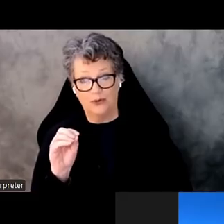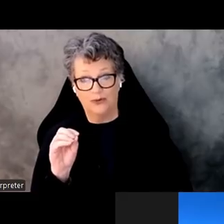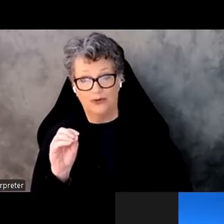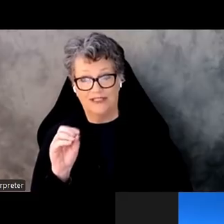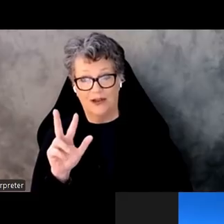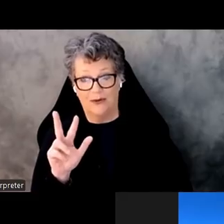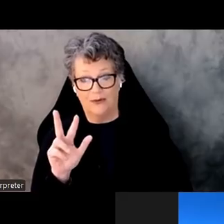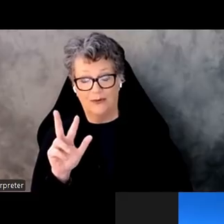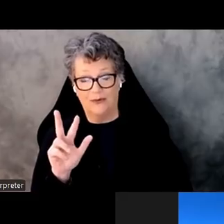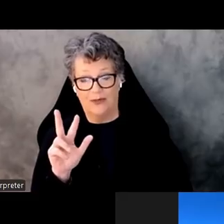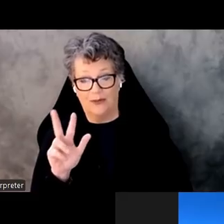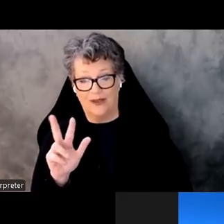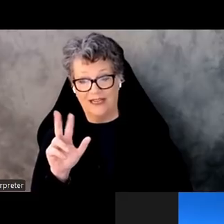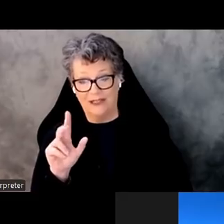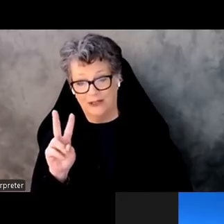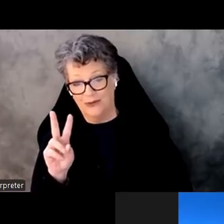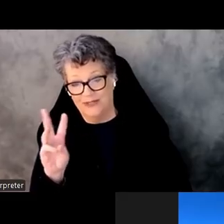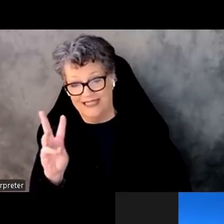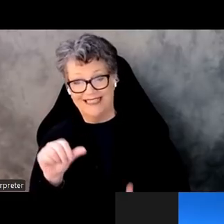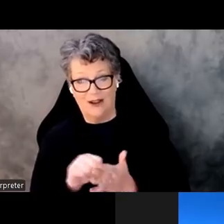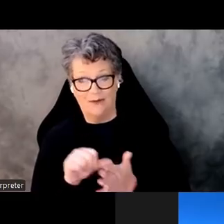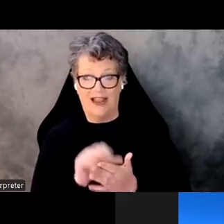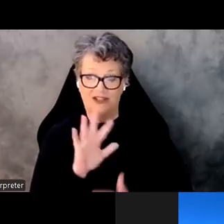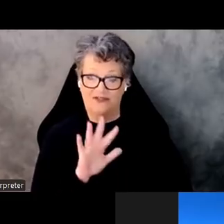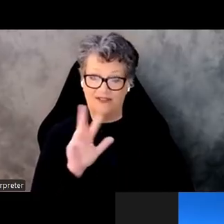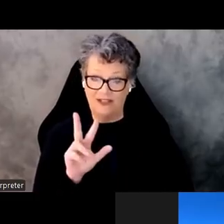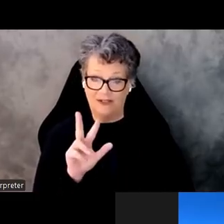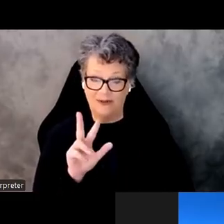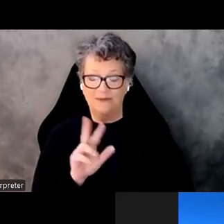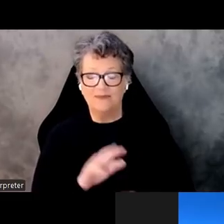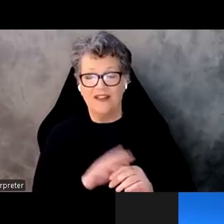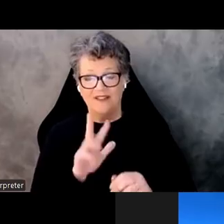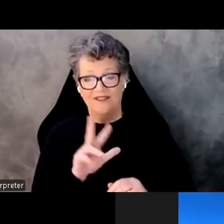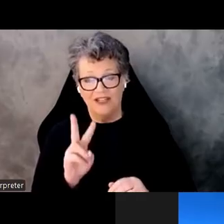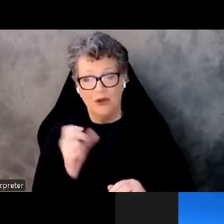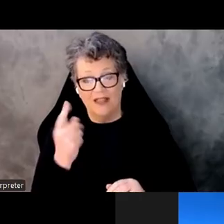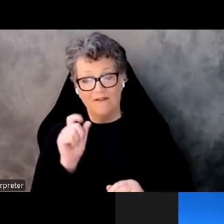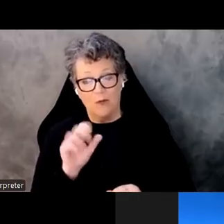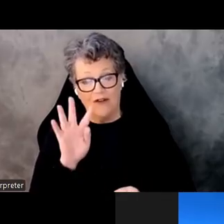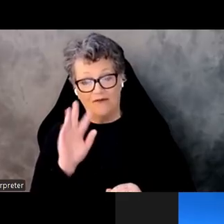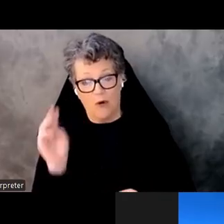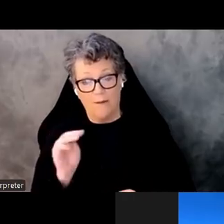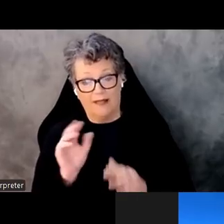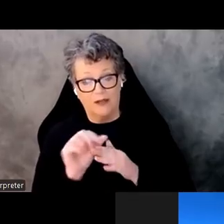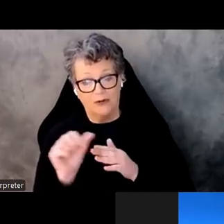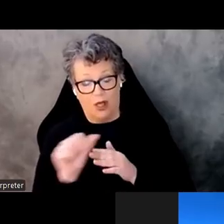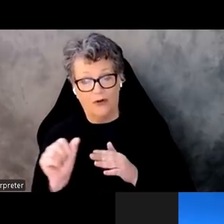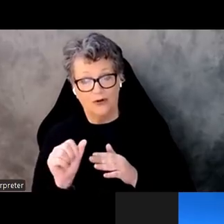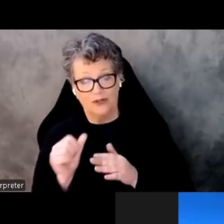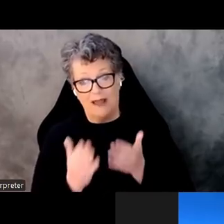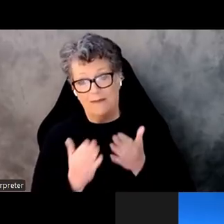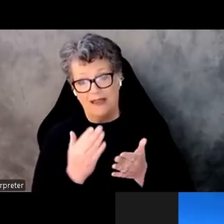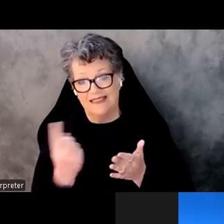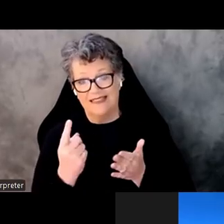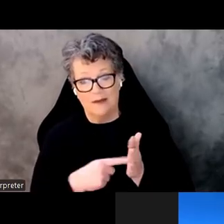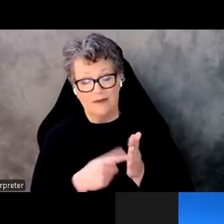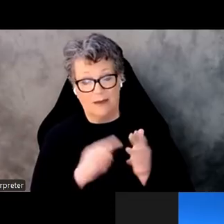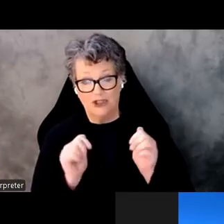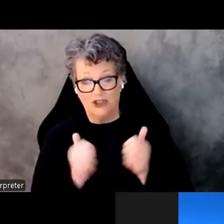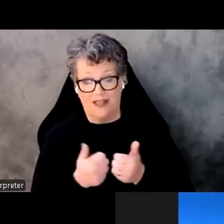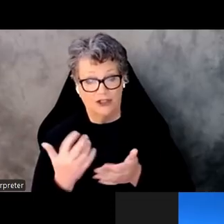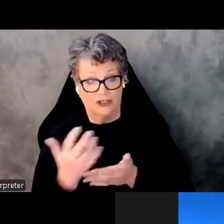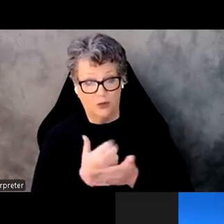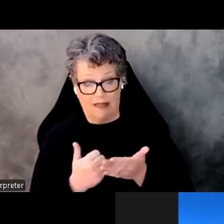2020-0326, page 52 talks about $11.4 million being maybe sometimes challenging to